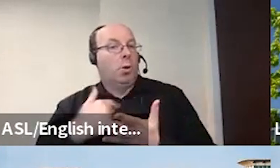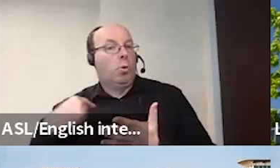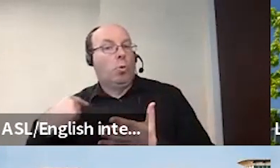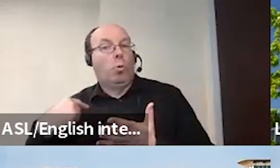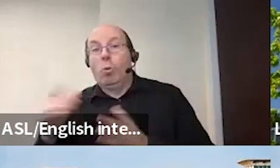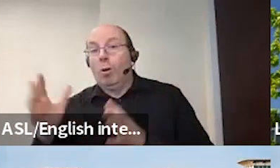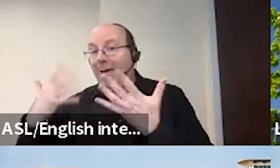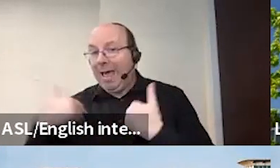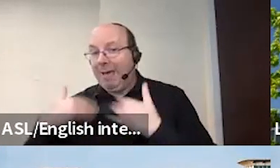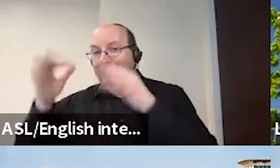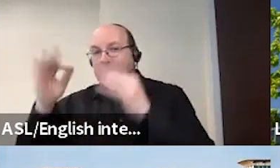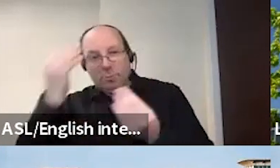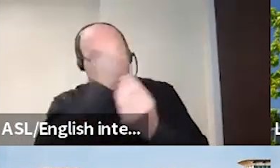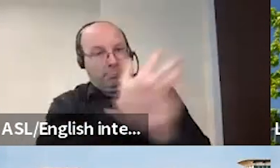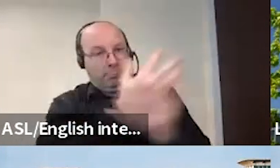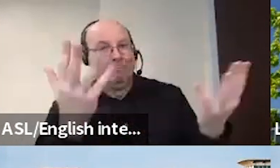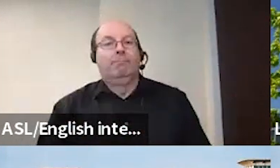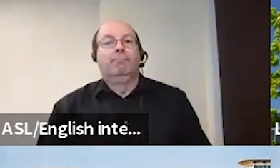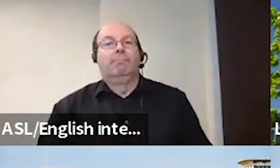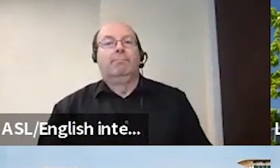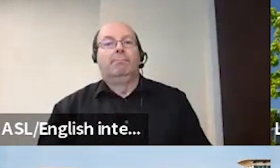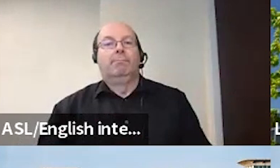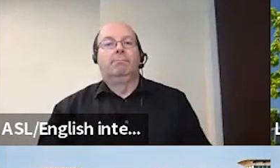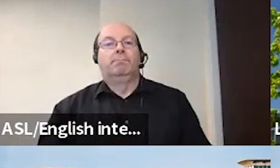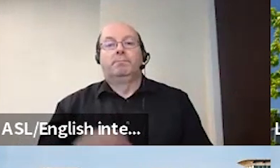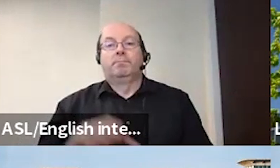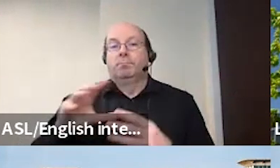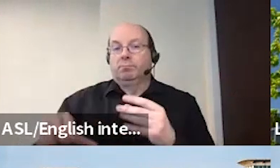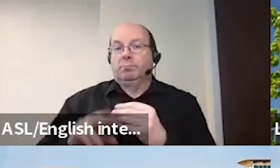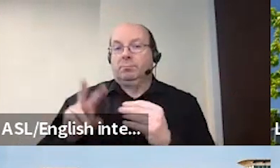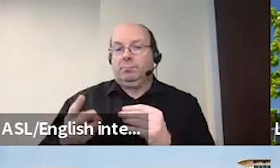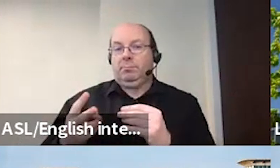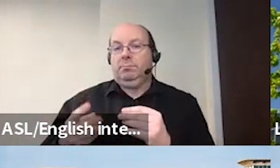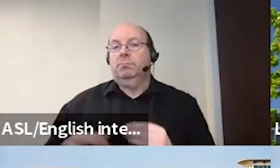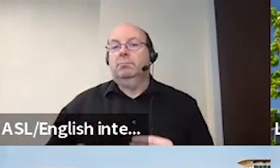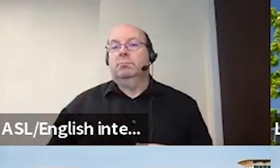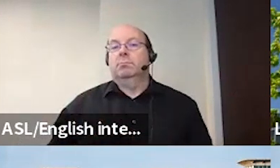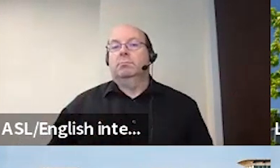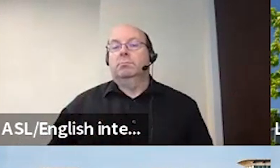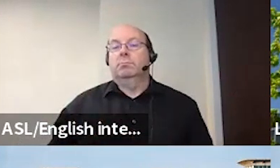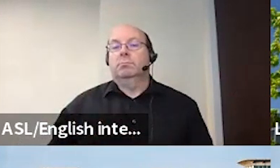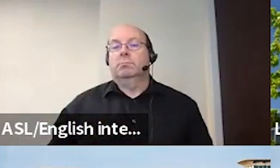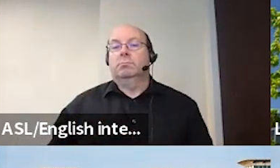gets made. Then a follow-up question, as the surge worsens, at what point would UAB